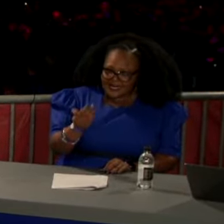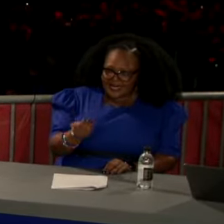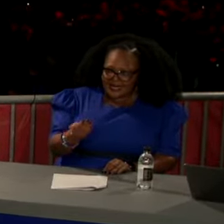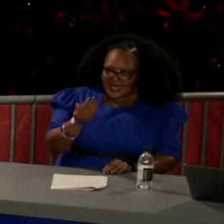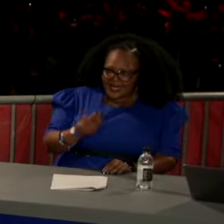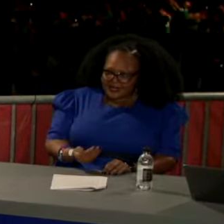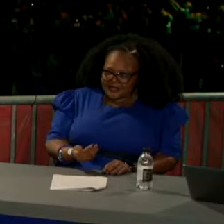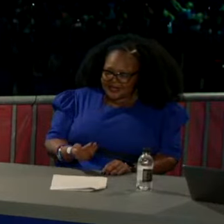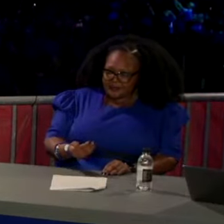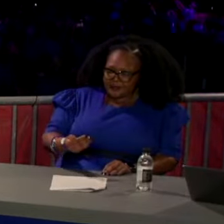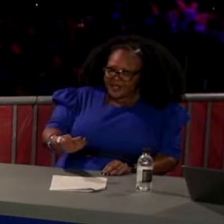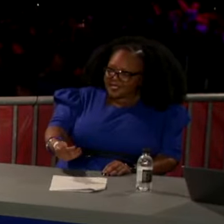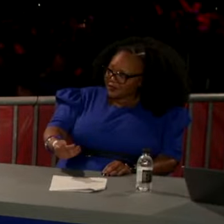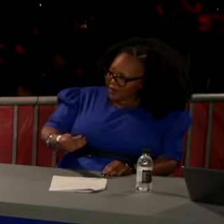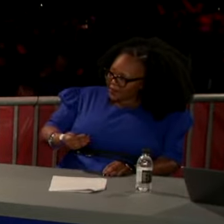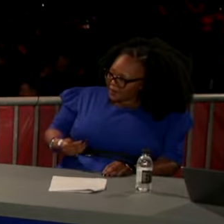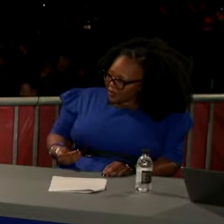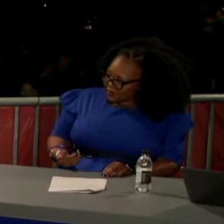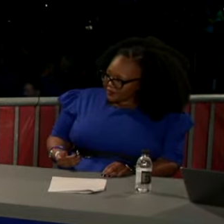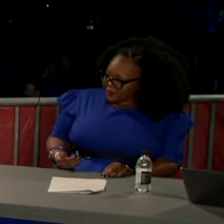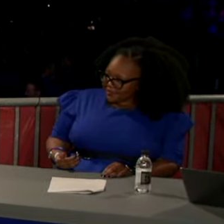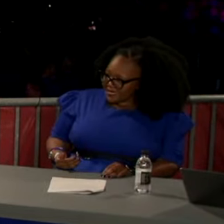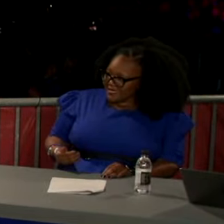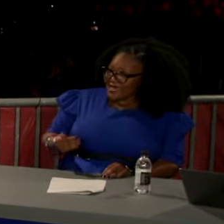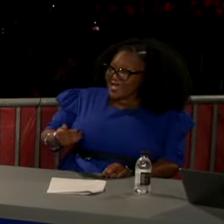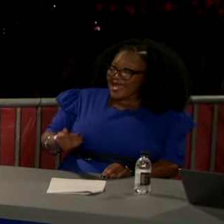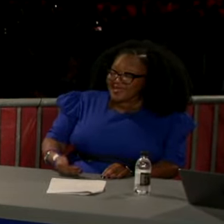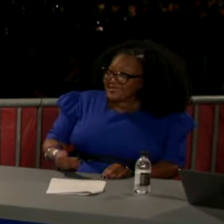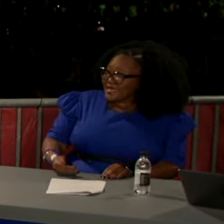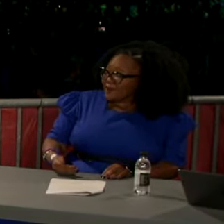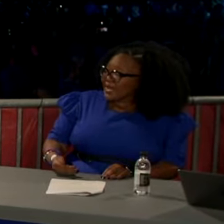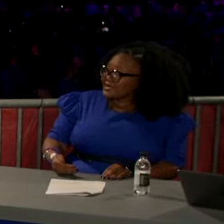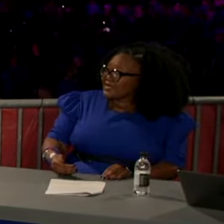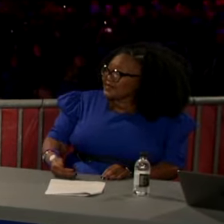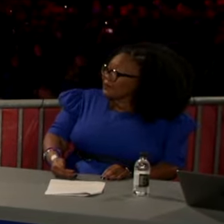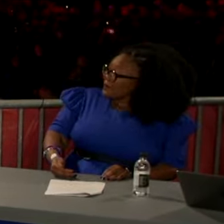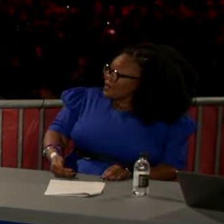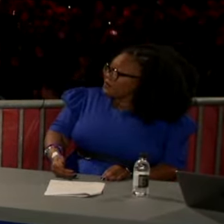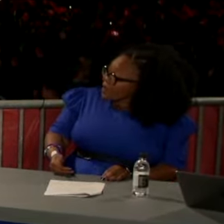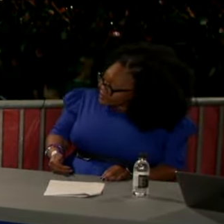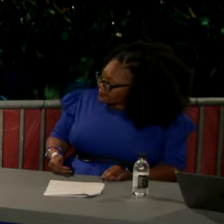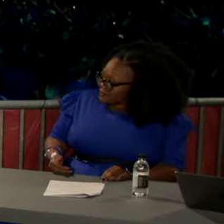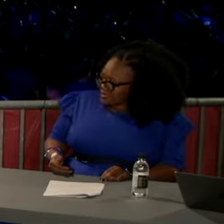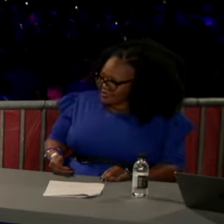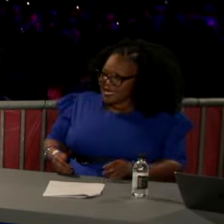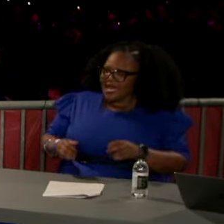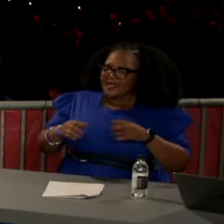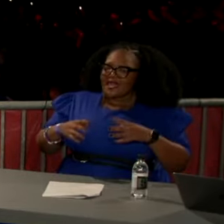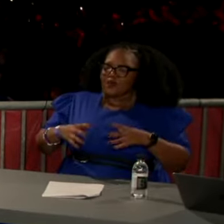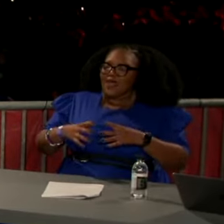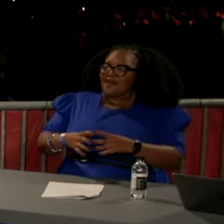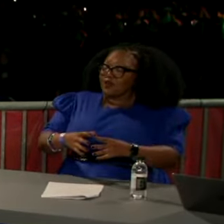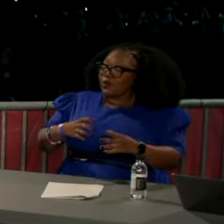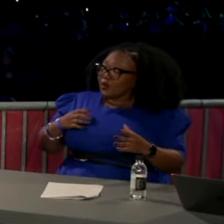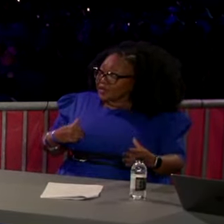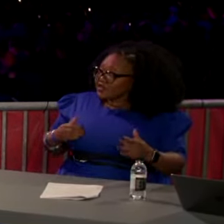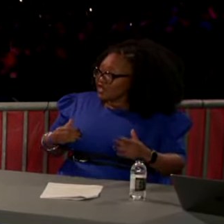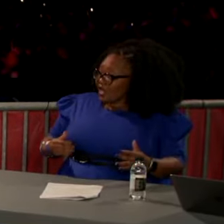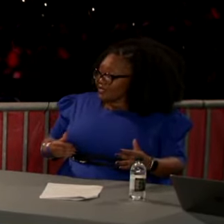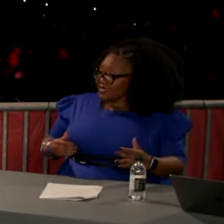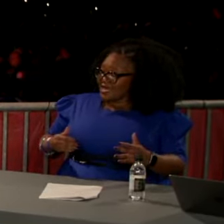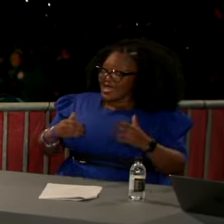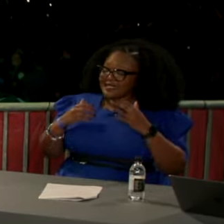indicates that the ANC has fallen below 50% and in some cases even below 40%, then we have a